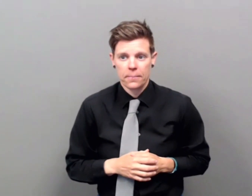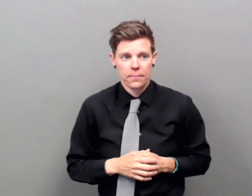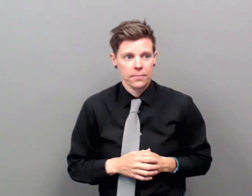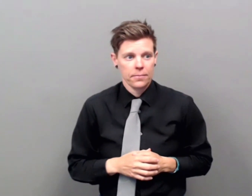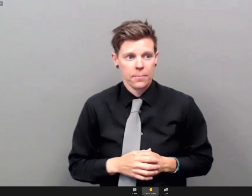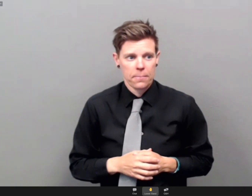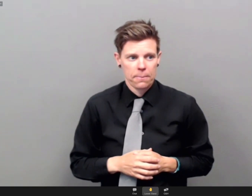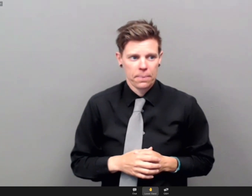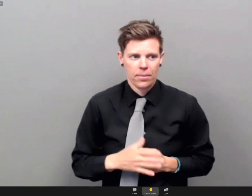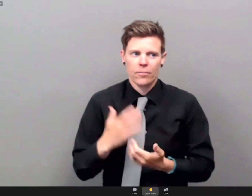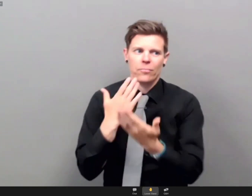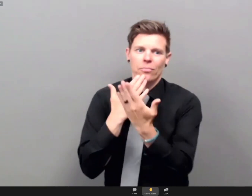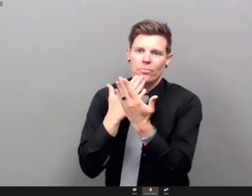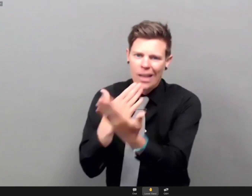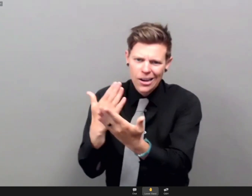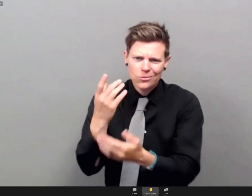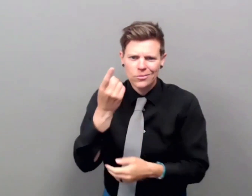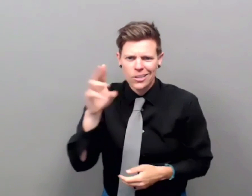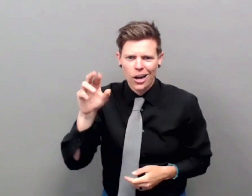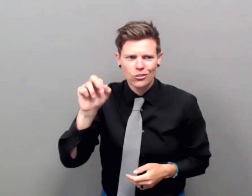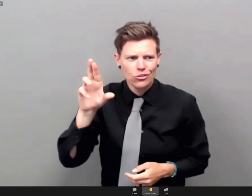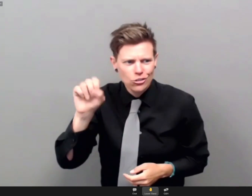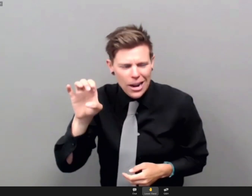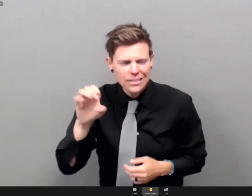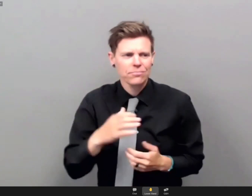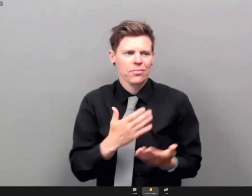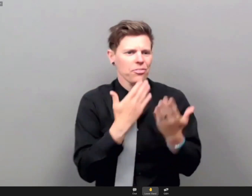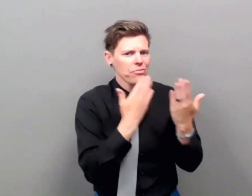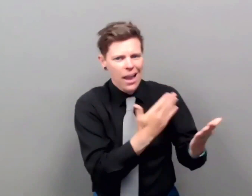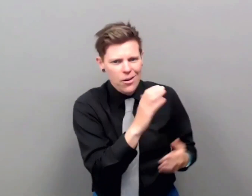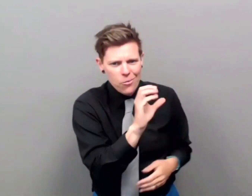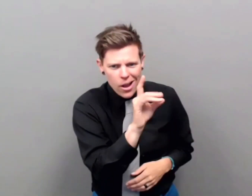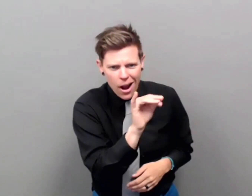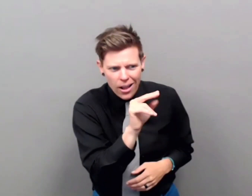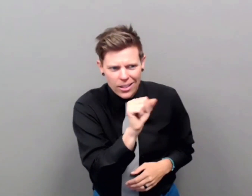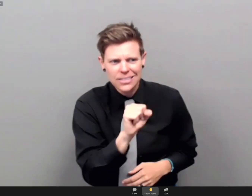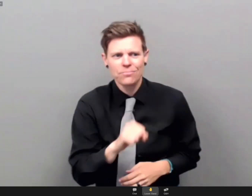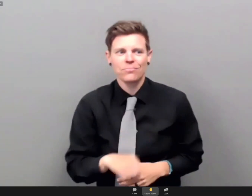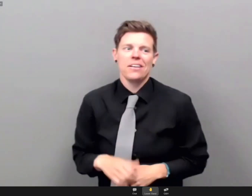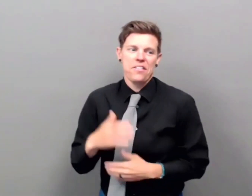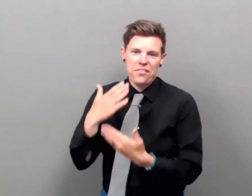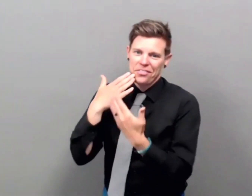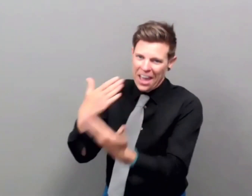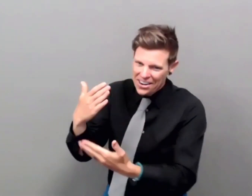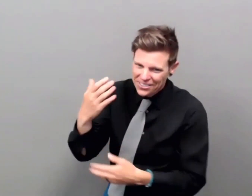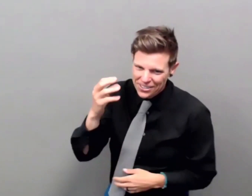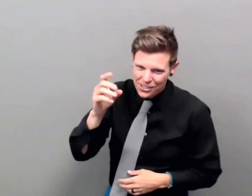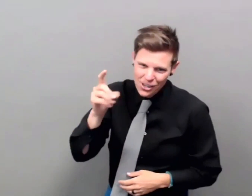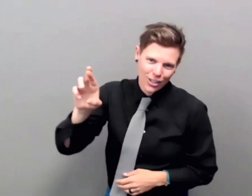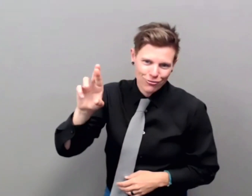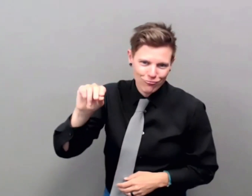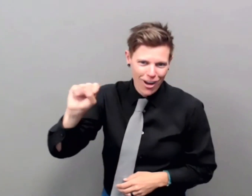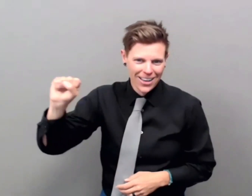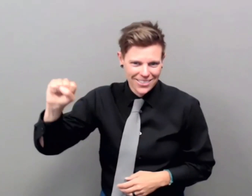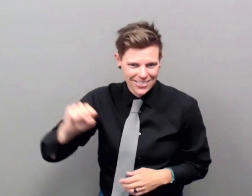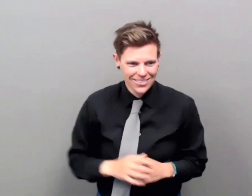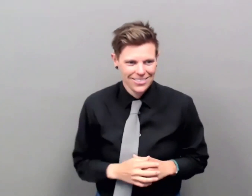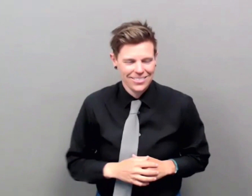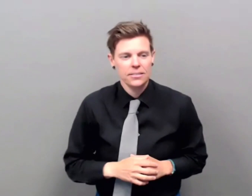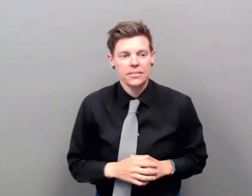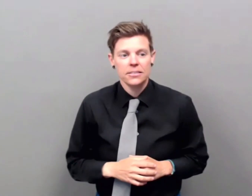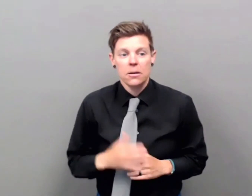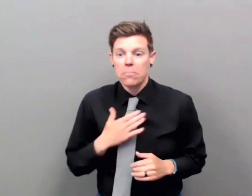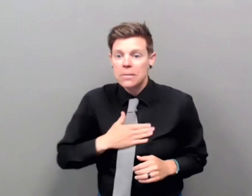Dr. Ross, for your presentations as well. And so I'd like to ask the media partners to raise their hand if they have a